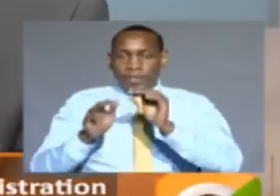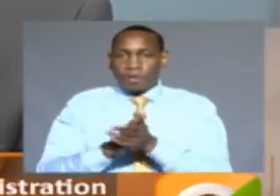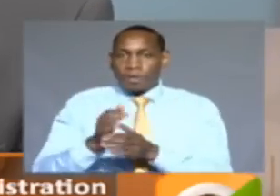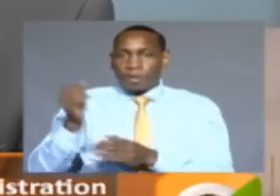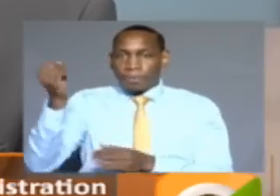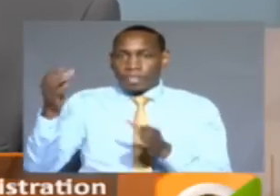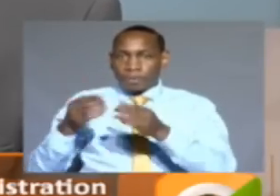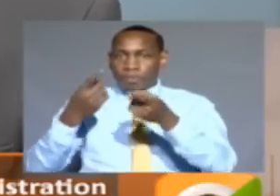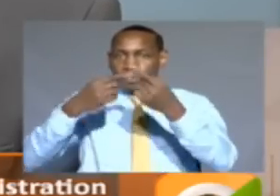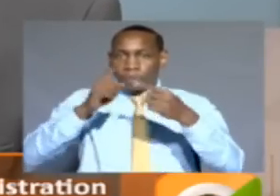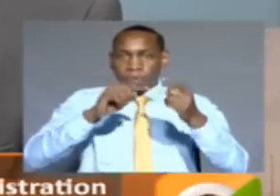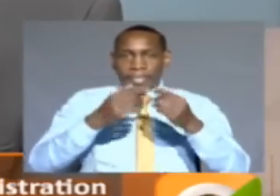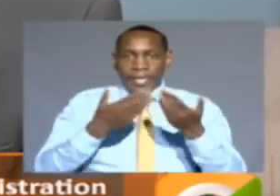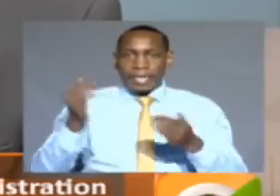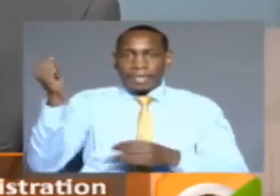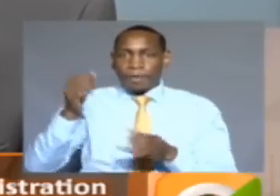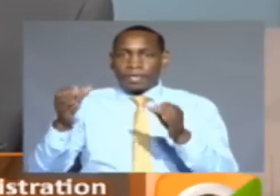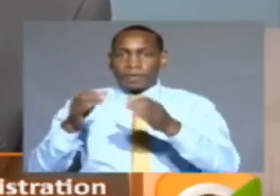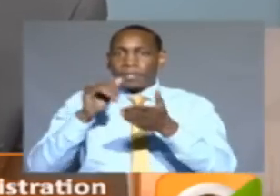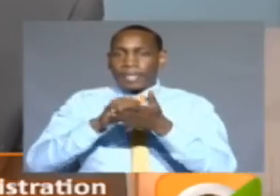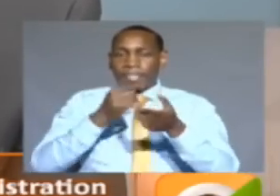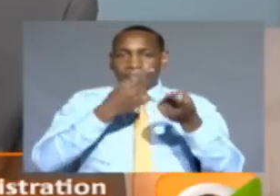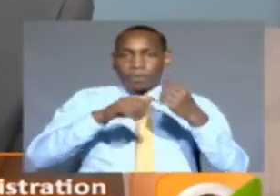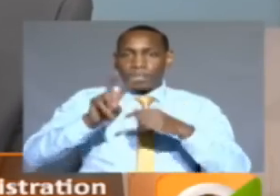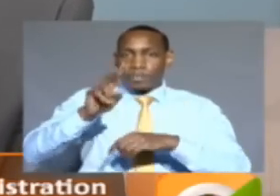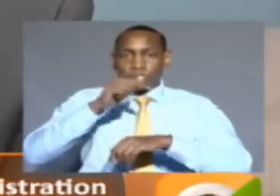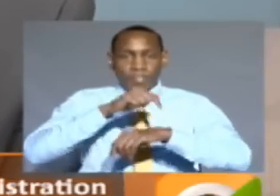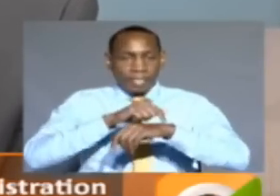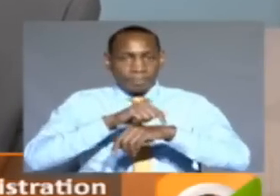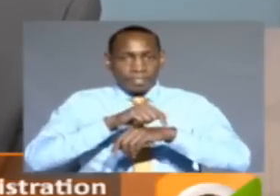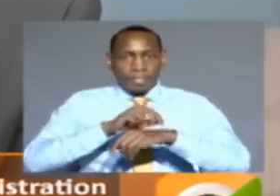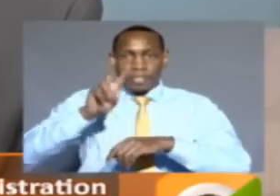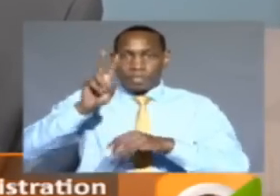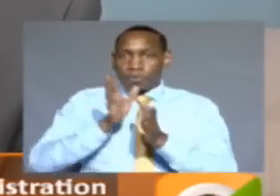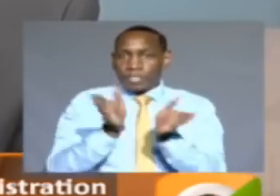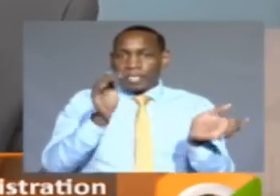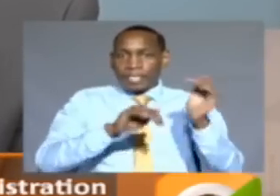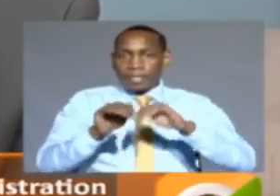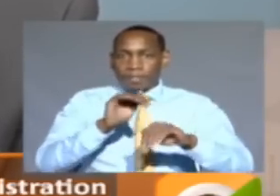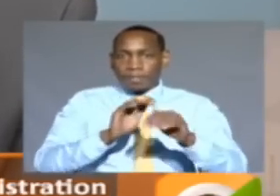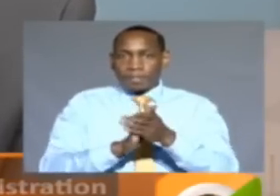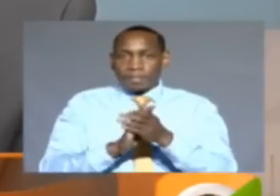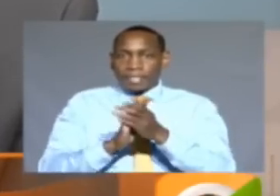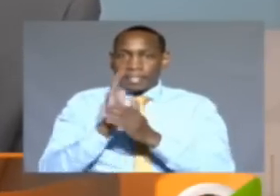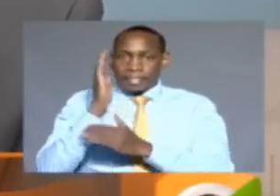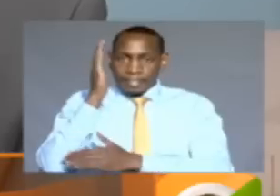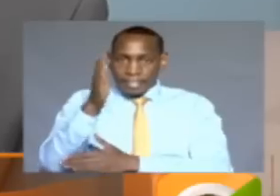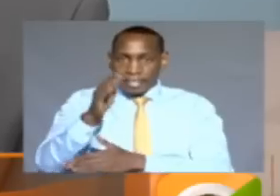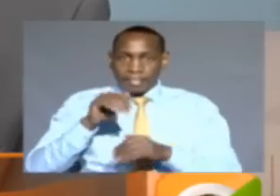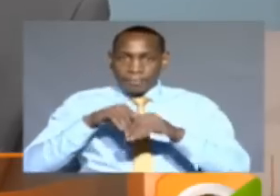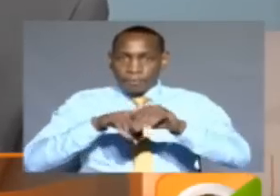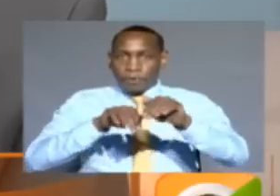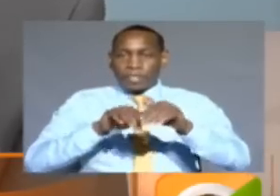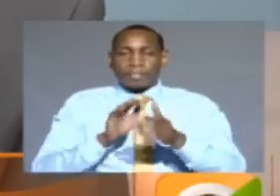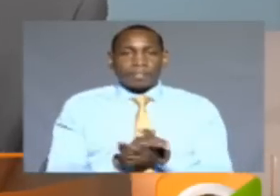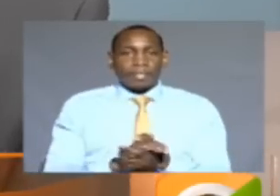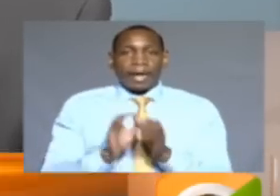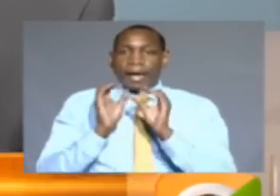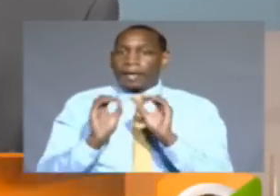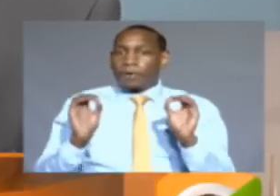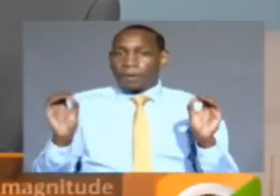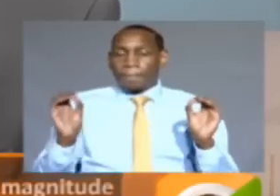Mm. Is there any political party that has won twice, 2 general elections in quick succession? Well, a girl can only hope. I was trying